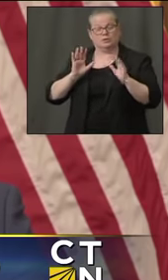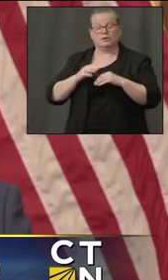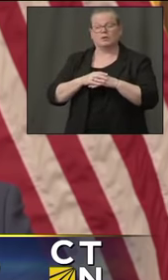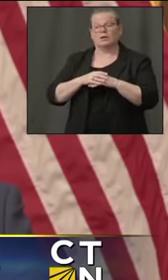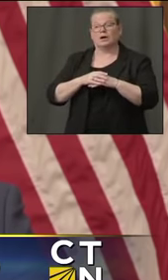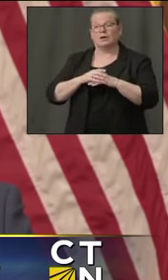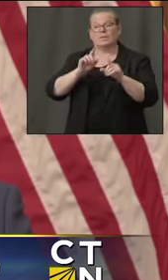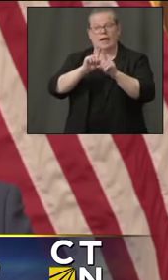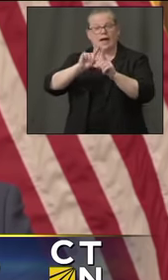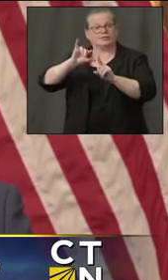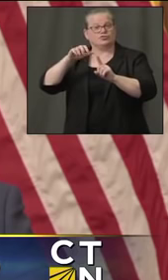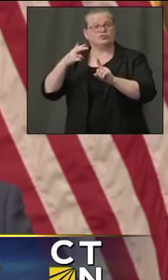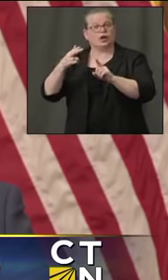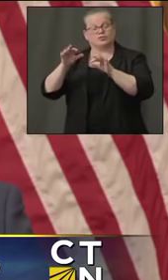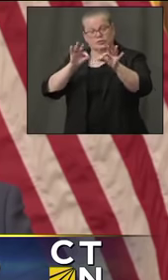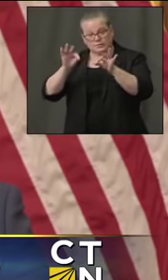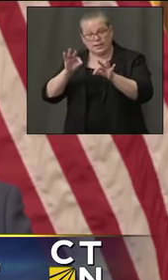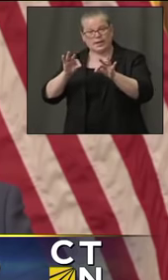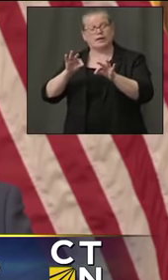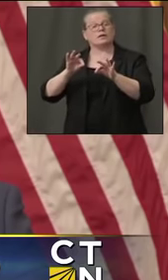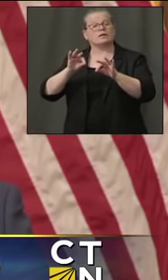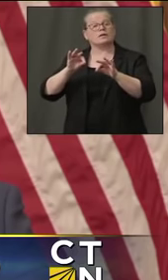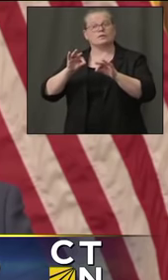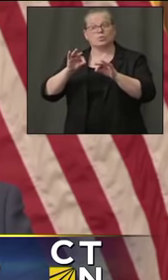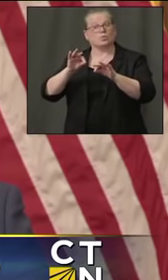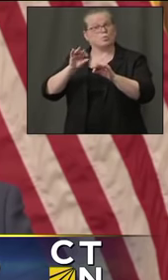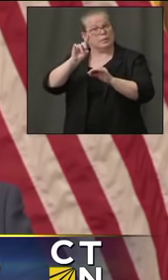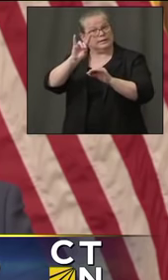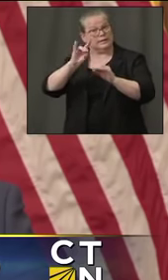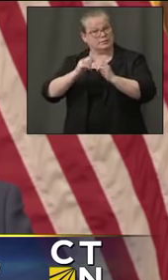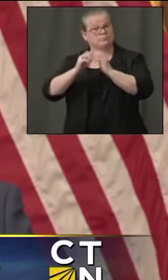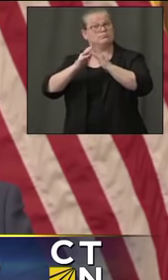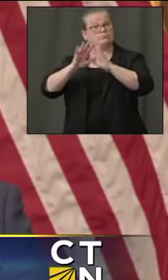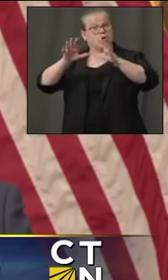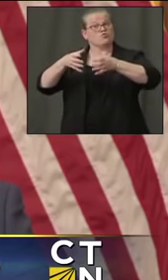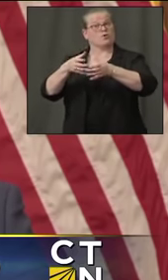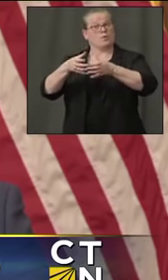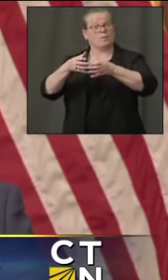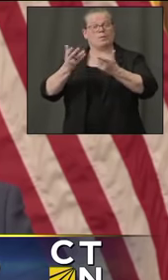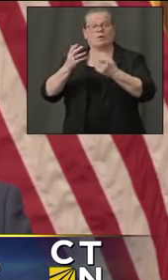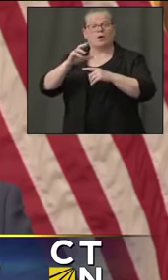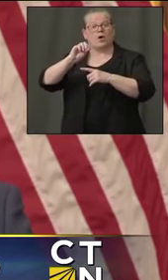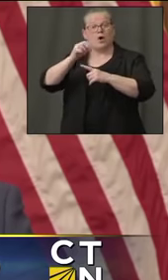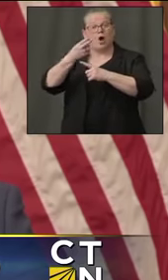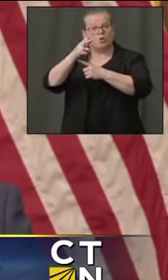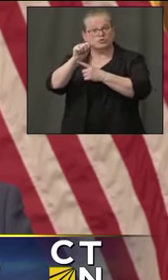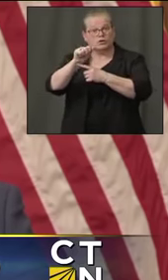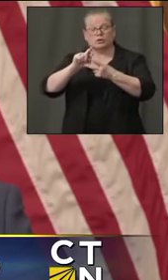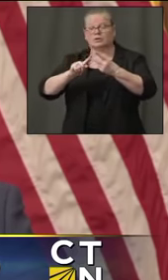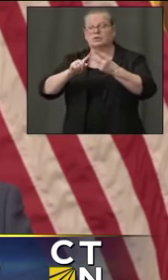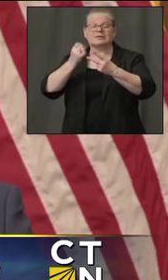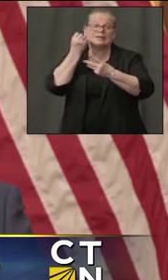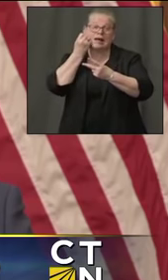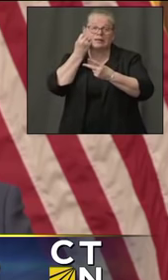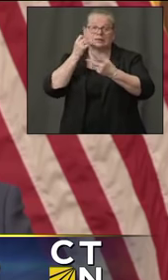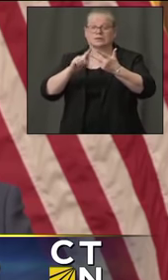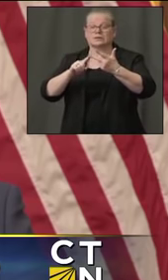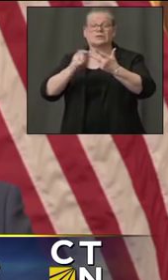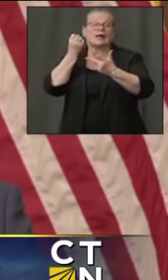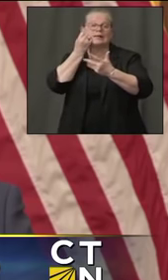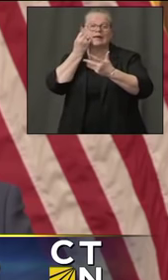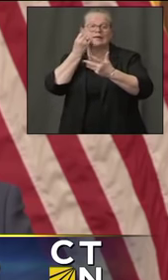group of dental hygienists, the dentists, OSHA team, to really come through with more thorough